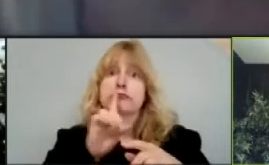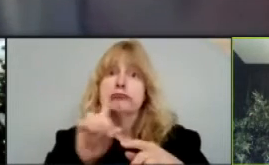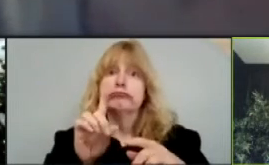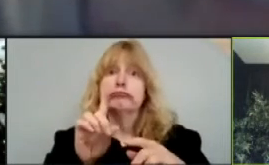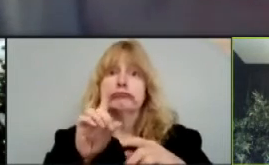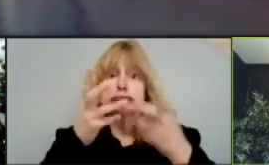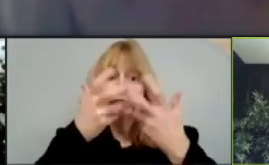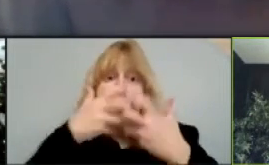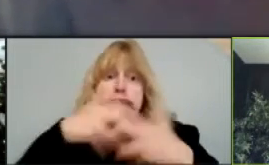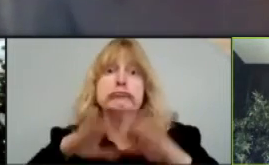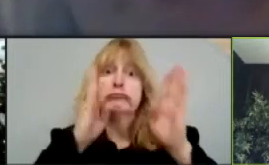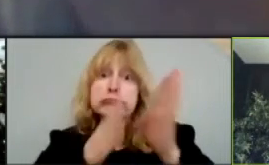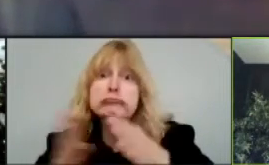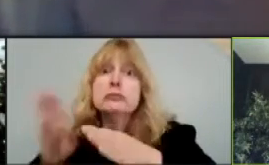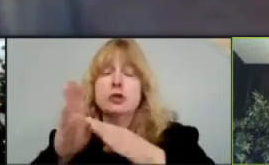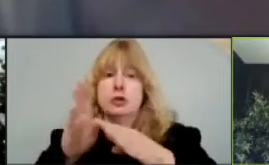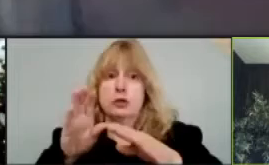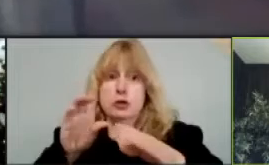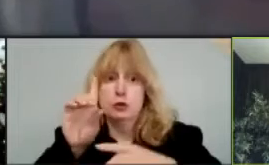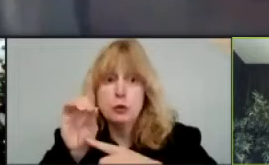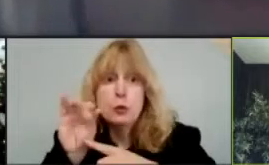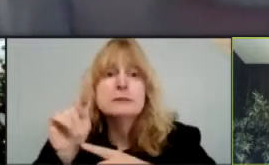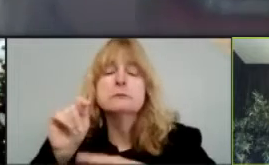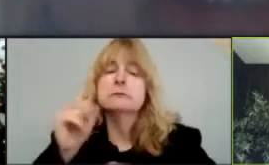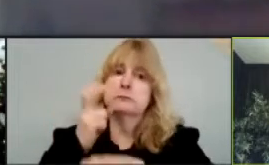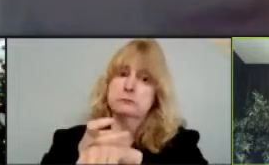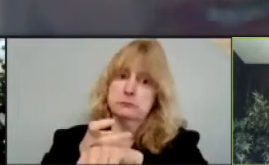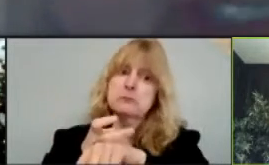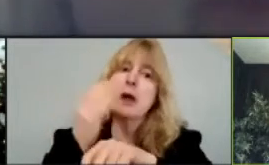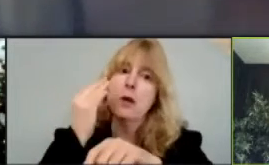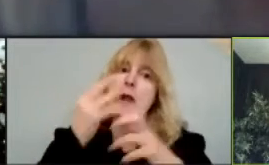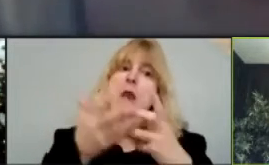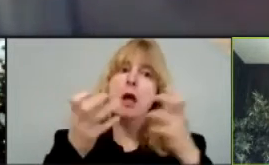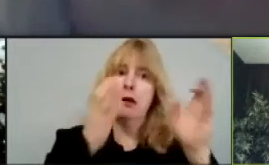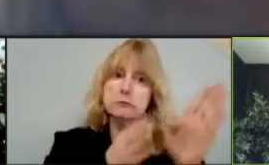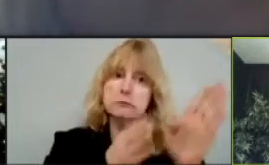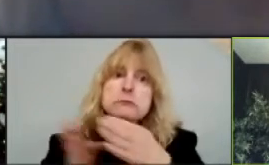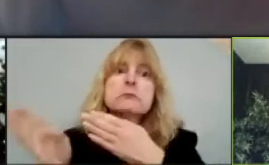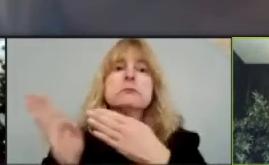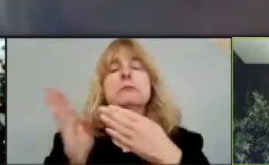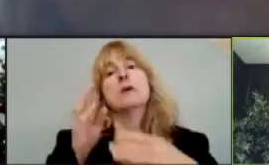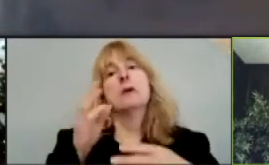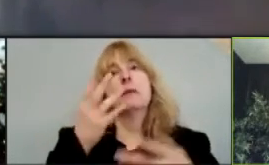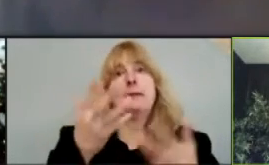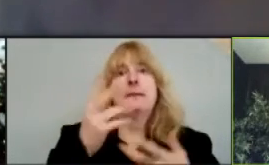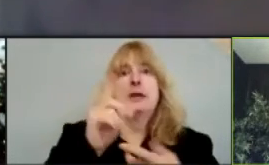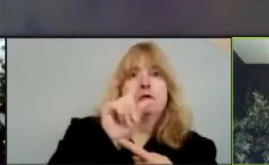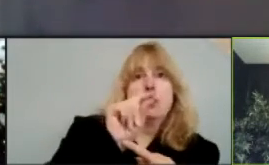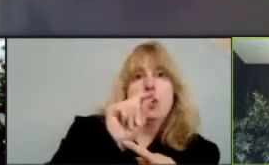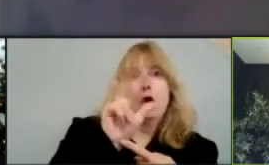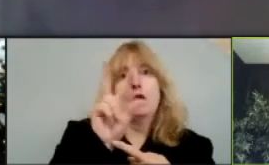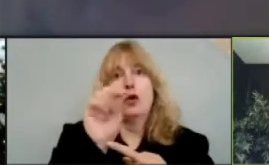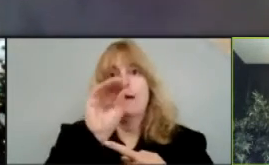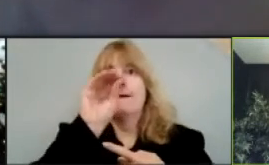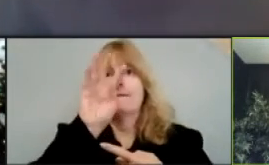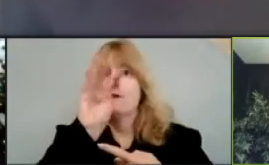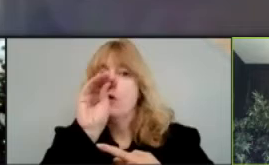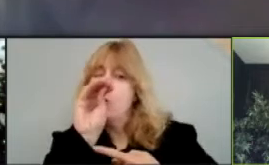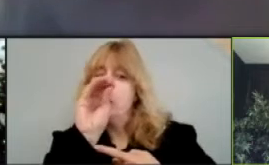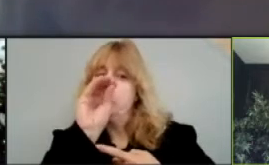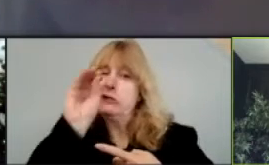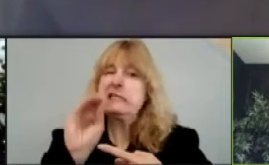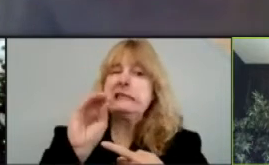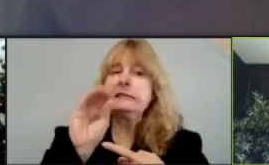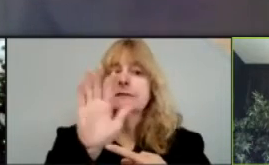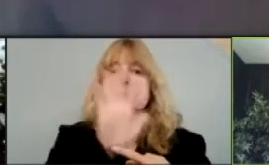overly enthusiastic about the vaccine. There's maybe a 20, 30, 40% of the population of our employees